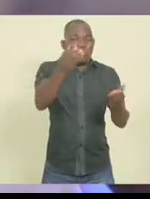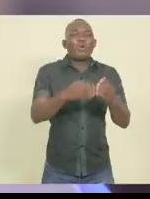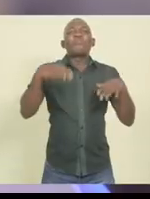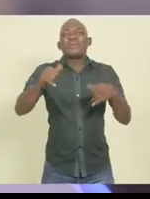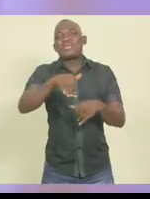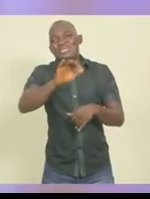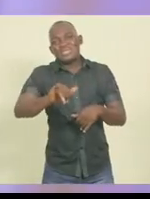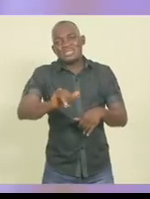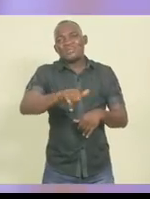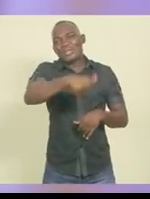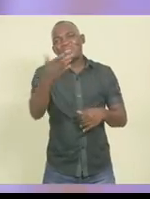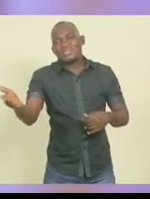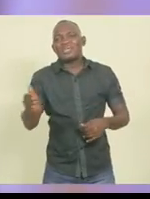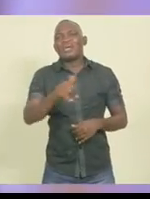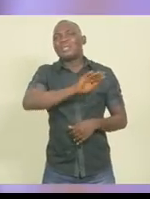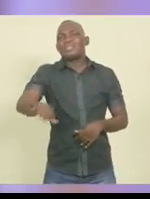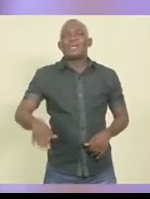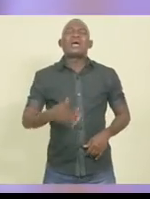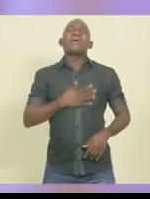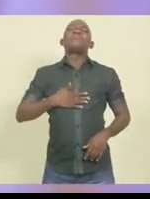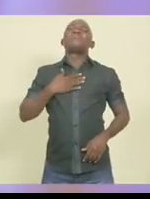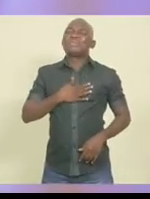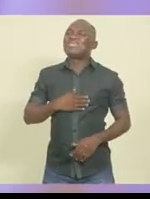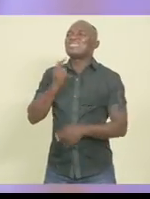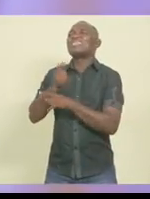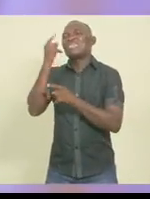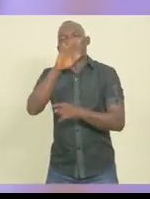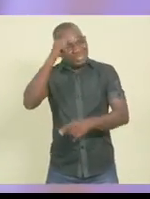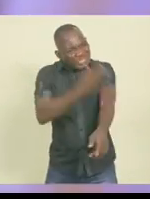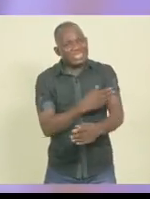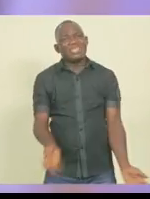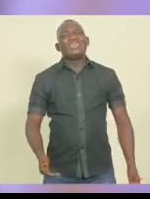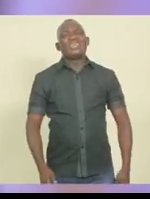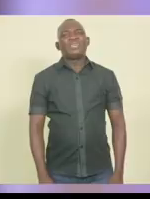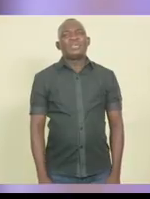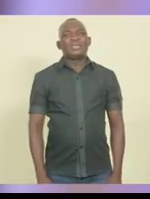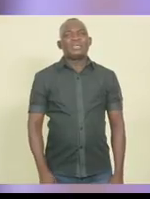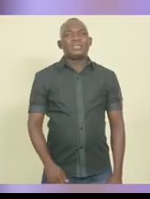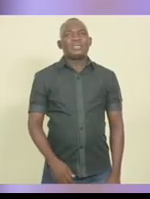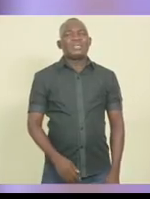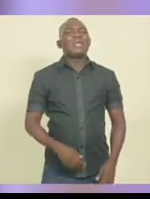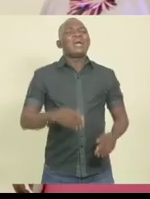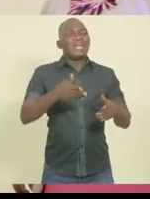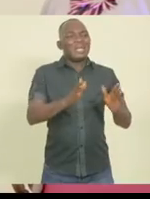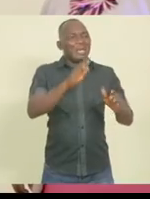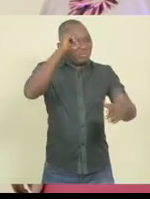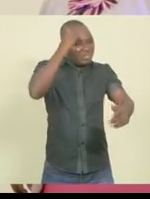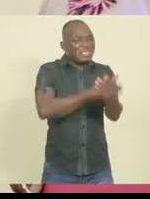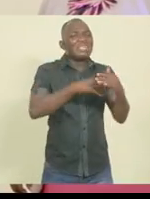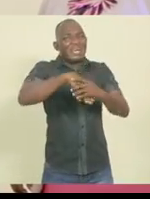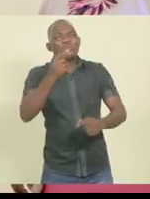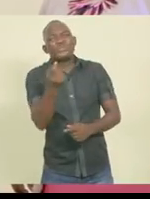how other children play in the sun. Madam, just understand your son. Let him come out for a while.